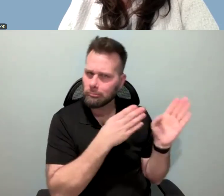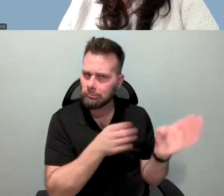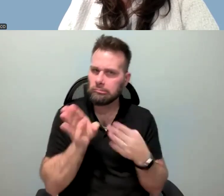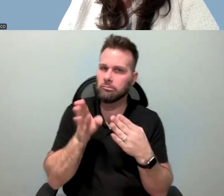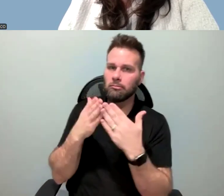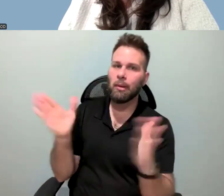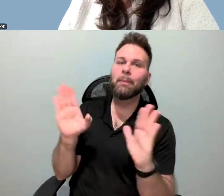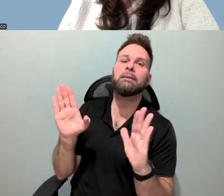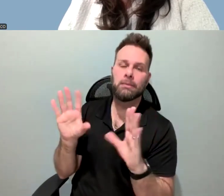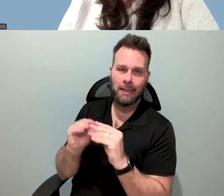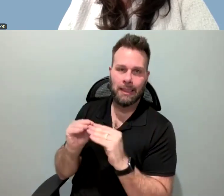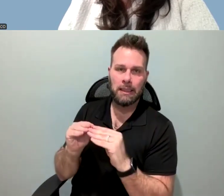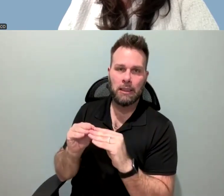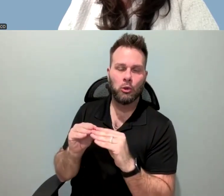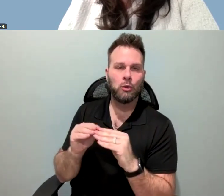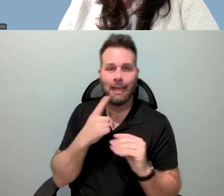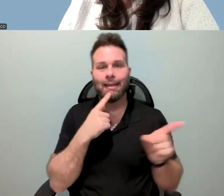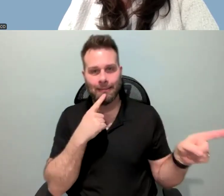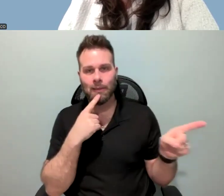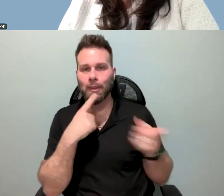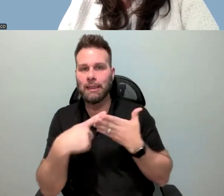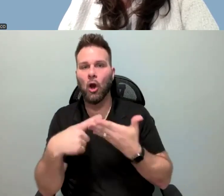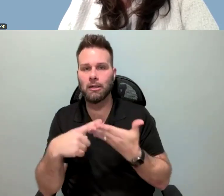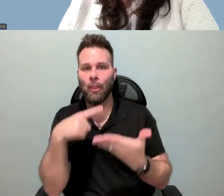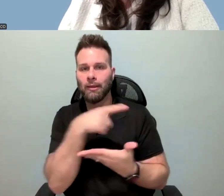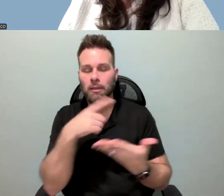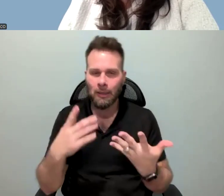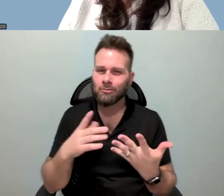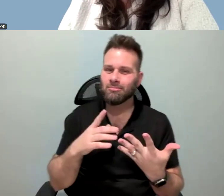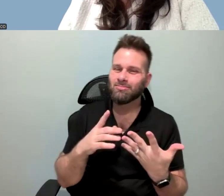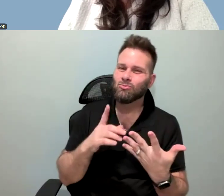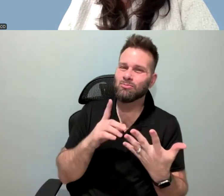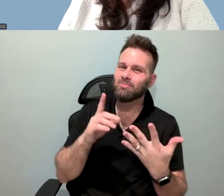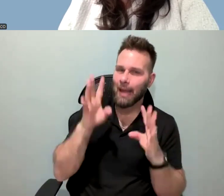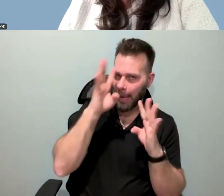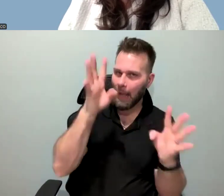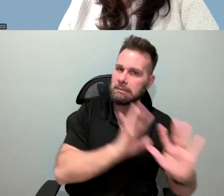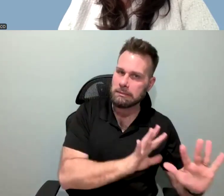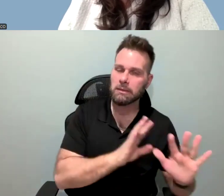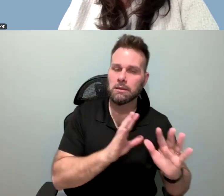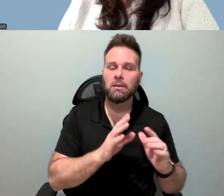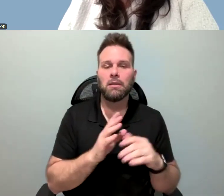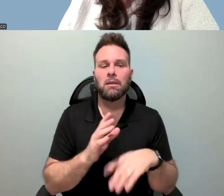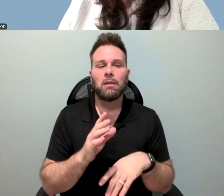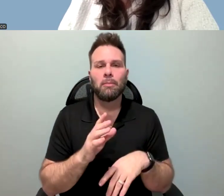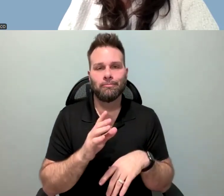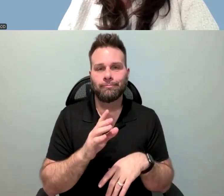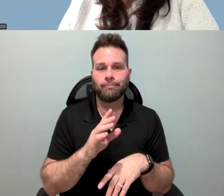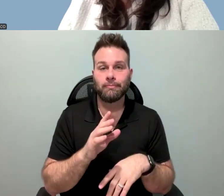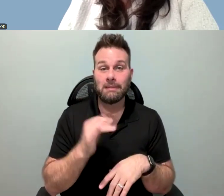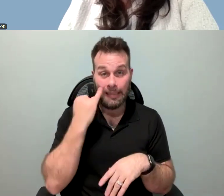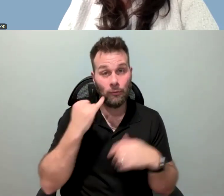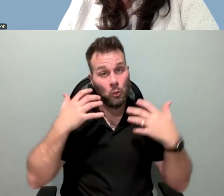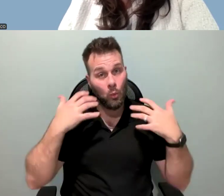had this discussion, even if it is ad hoc. But you should really plan to schedule those meetings at a COD